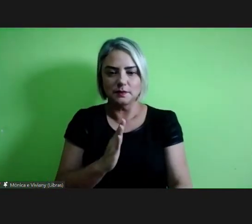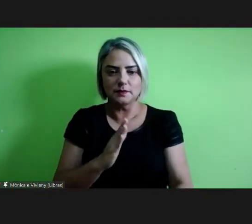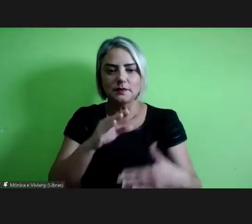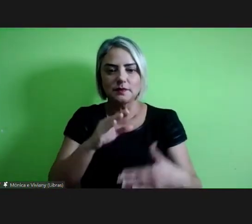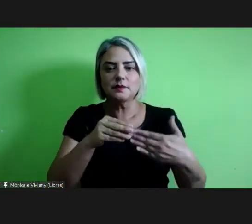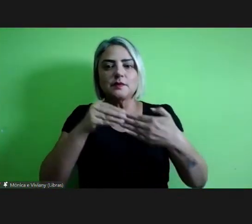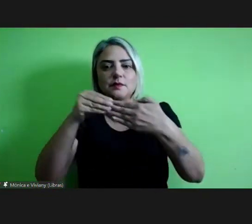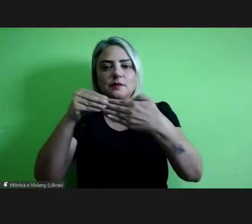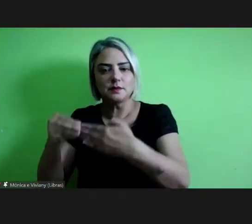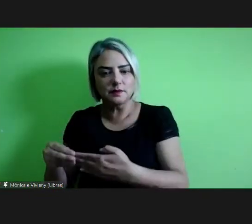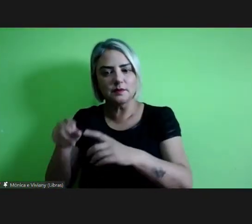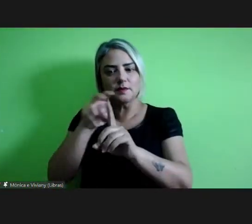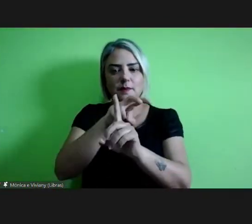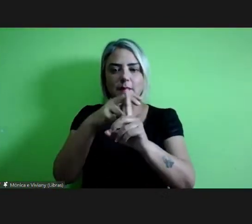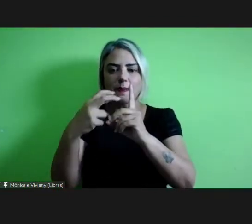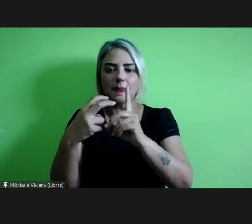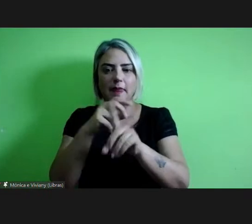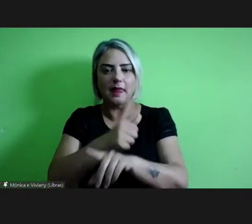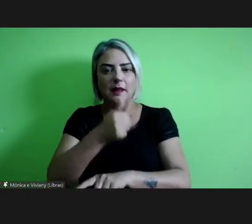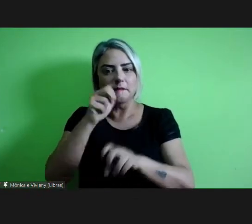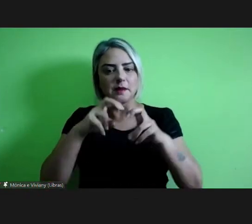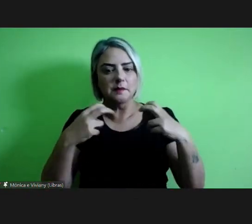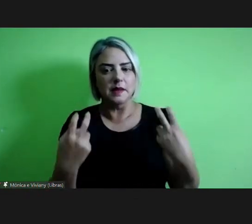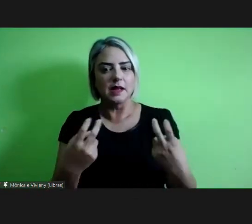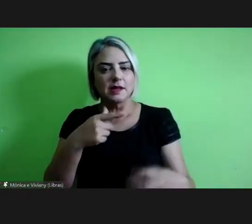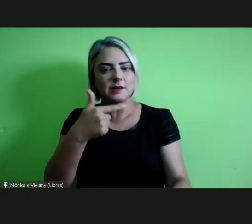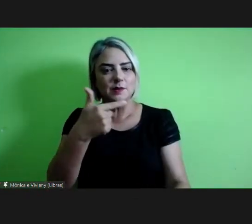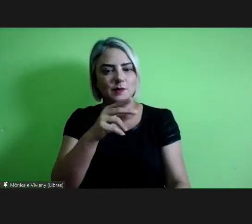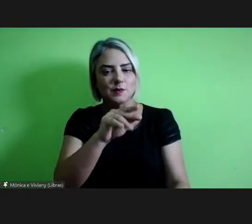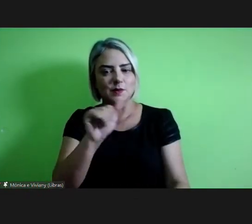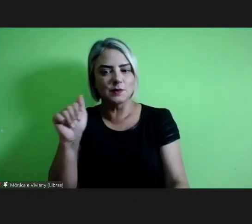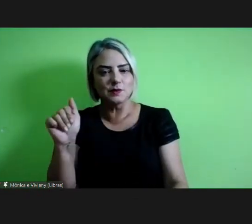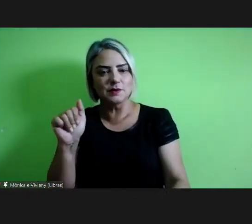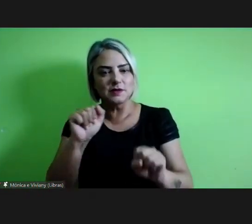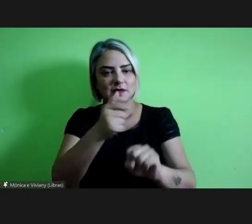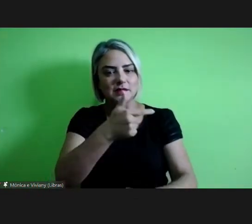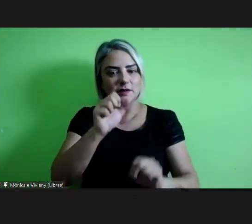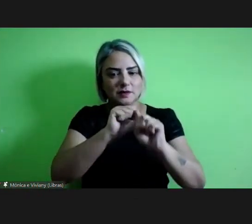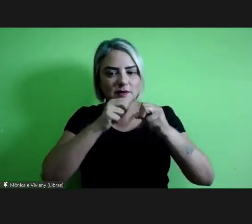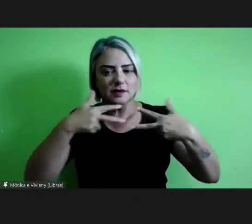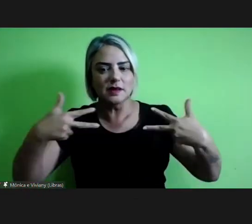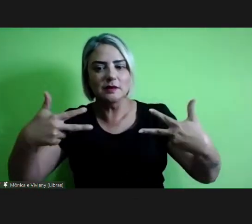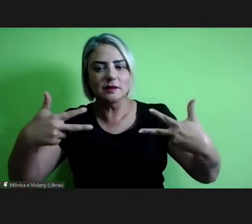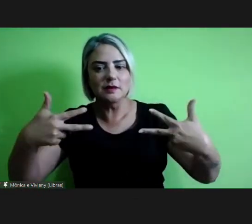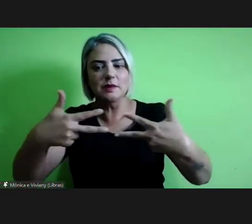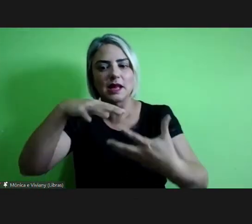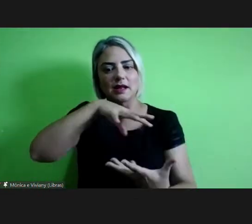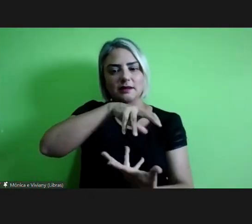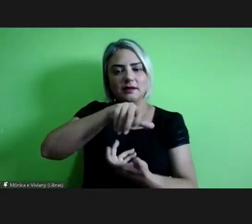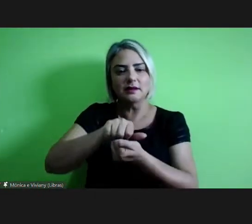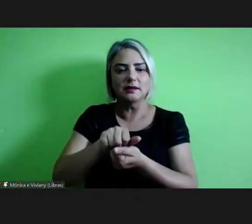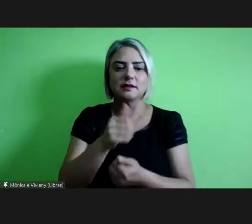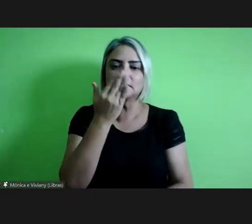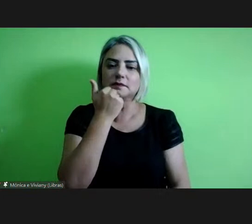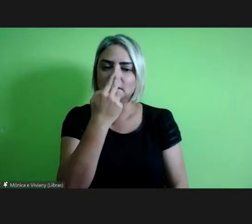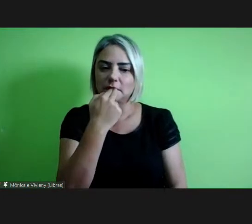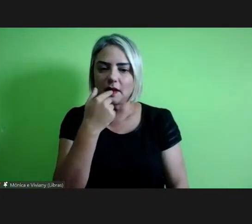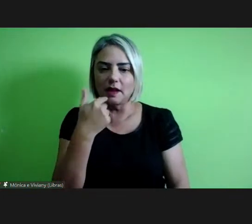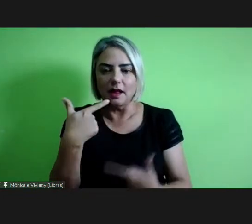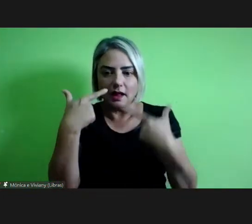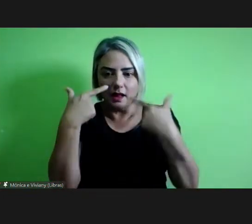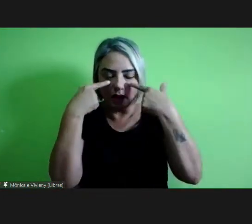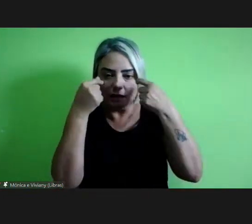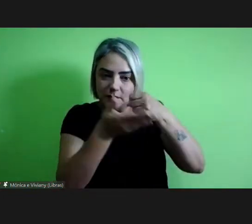of Healthcare. I'm gonna conduct the first panel and the second day of the second International Seminar